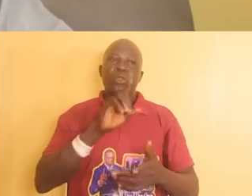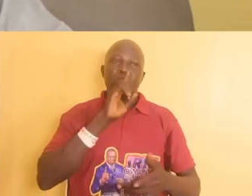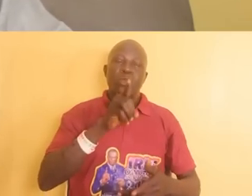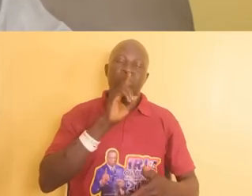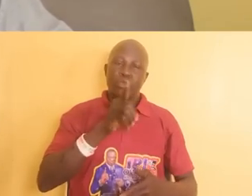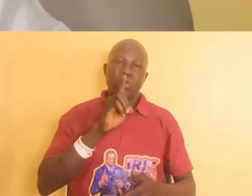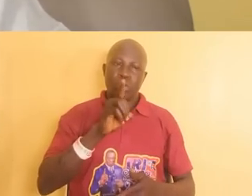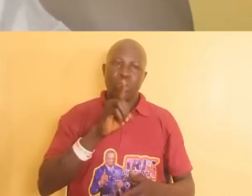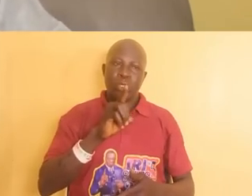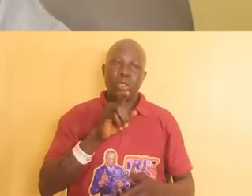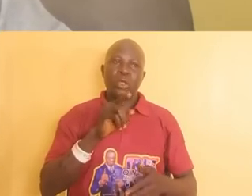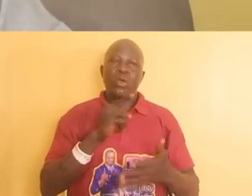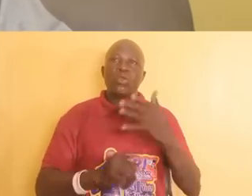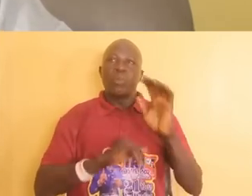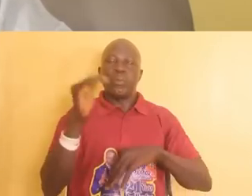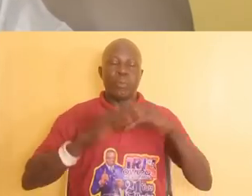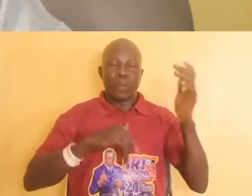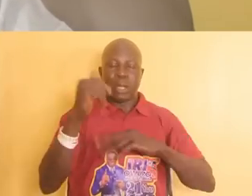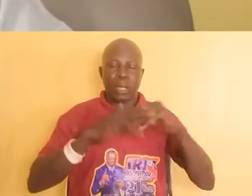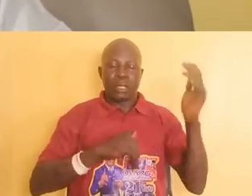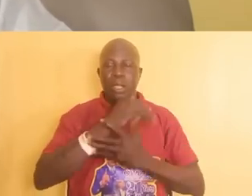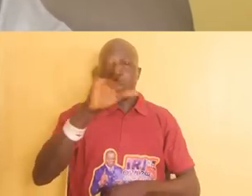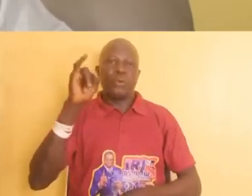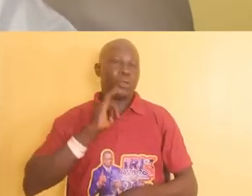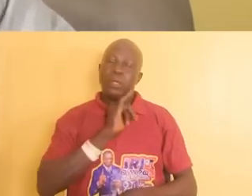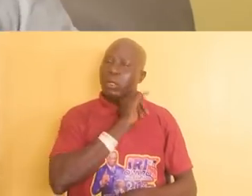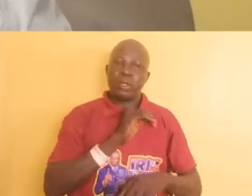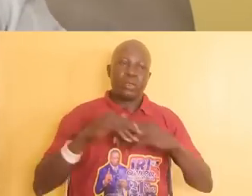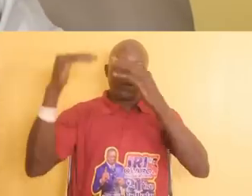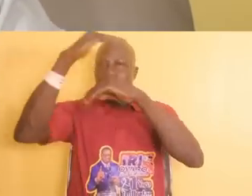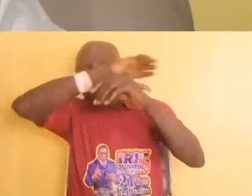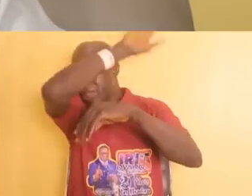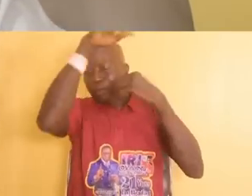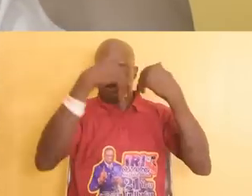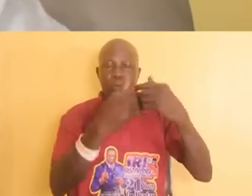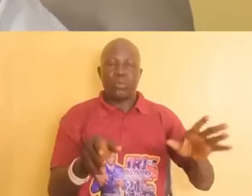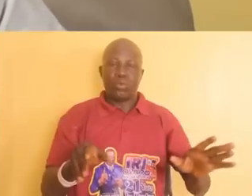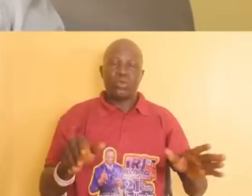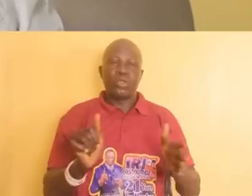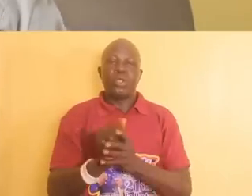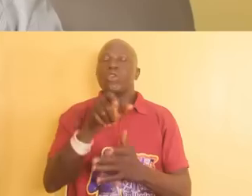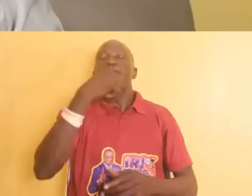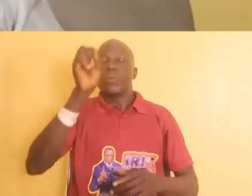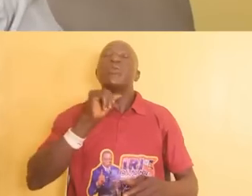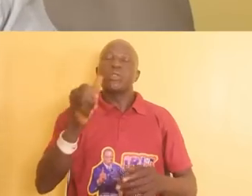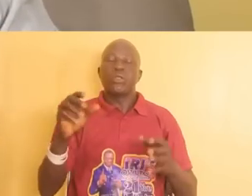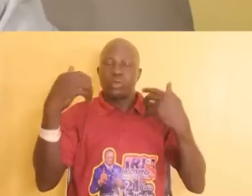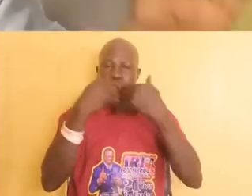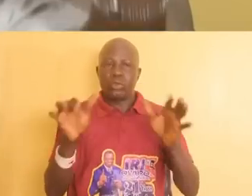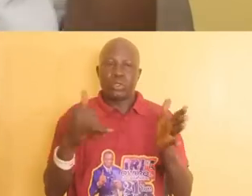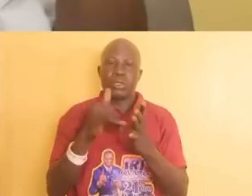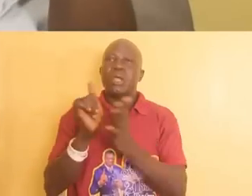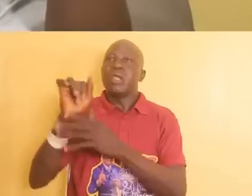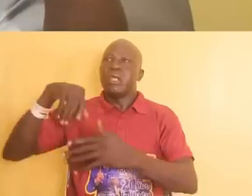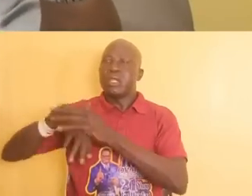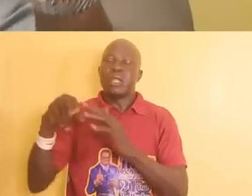that you surely, go to Bukuri, no matter how Jerusalem, Jerusalem of our brother miss it. With the must not, our brother miss it. Must not miss